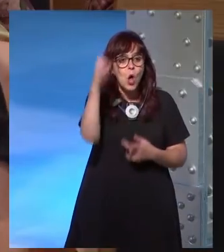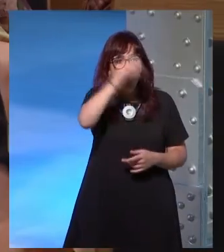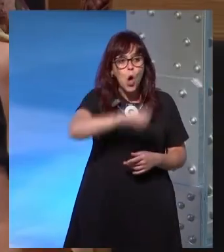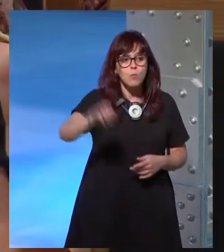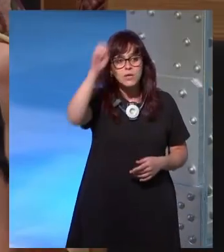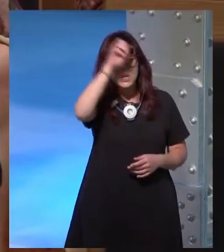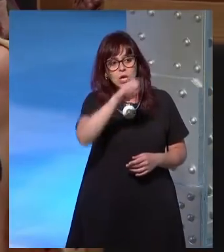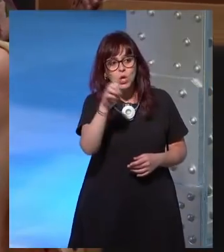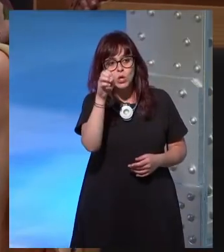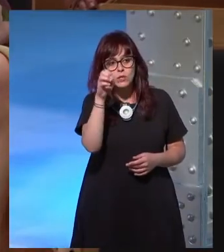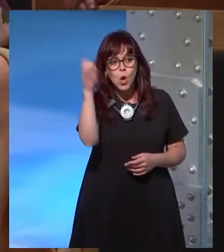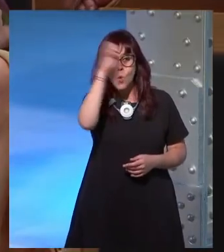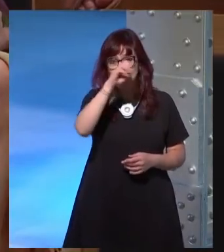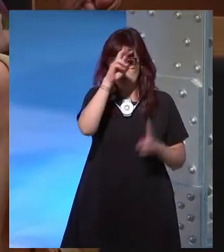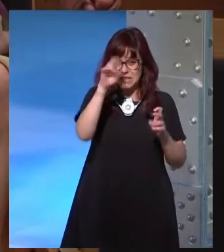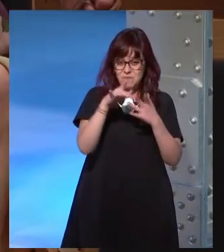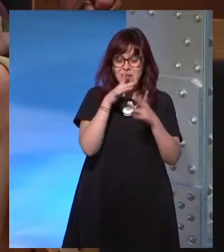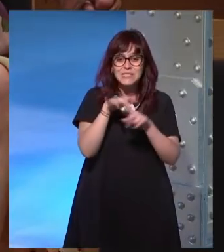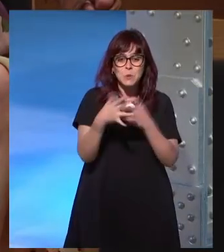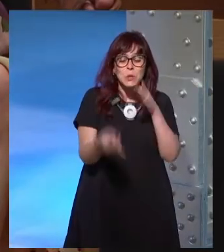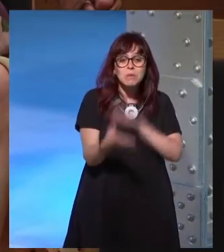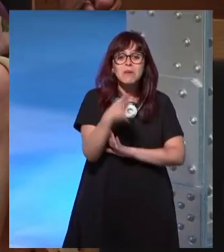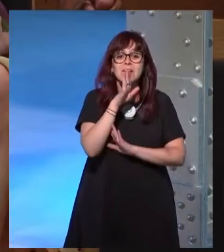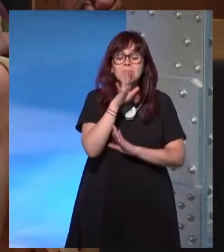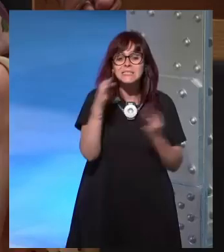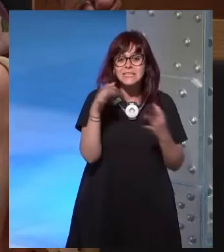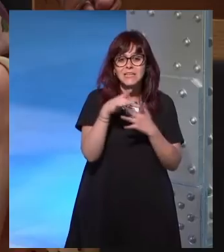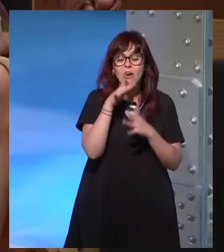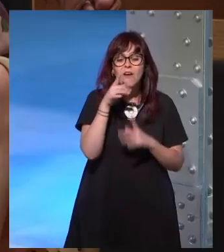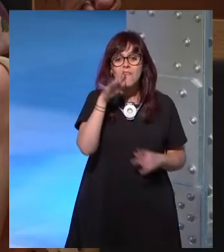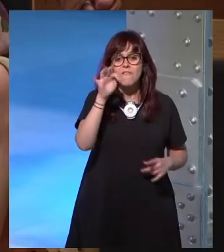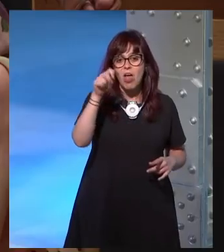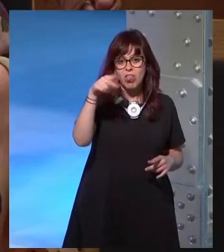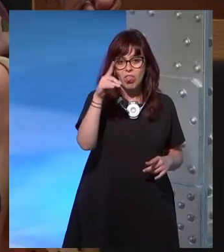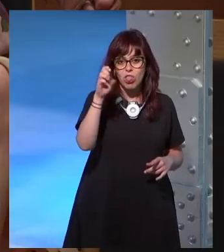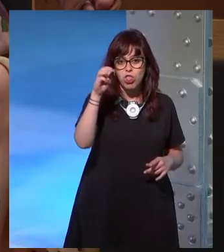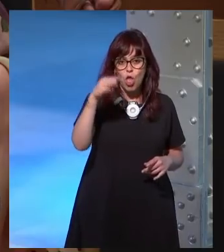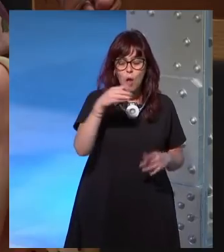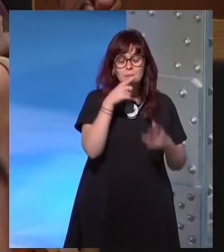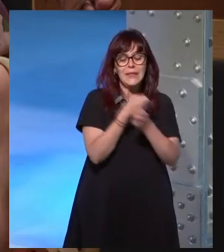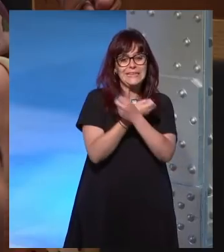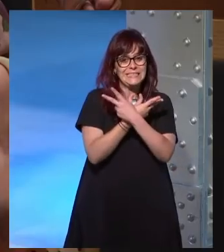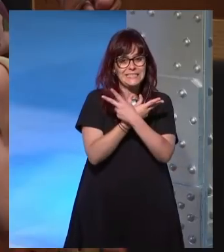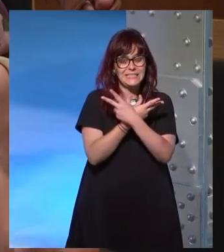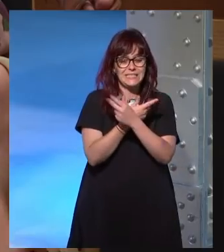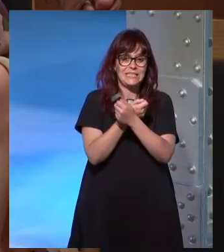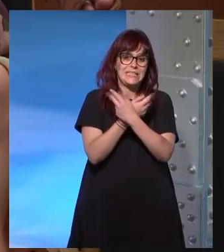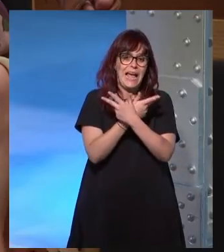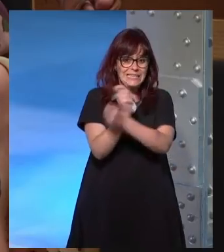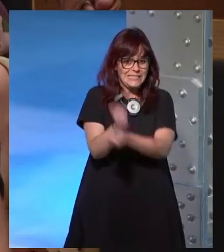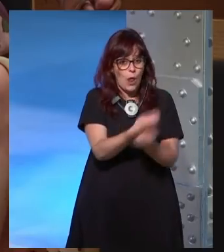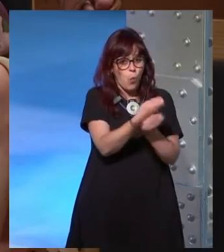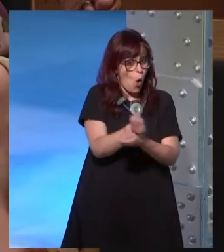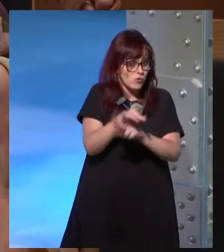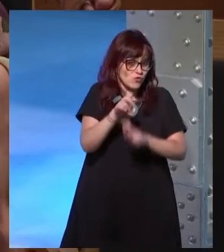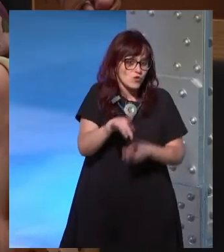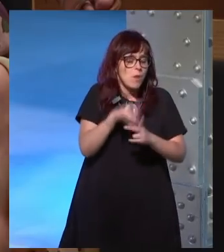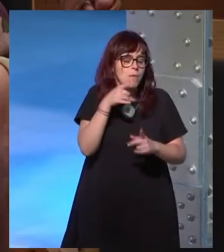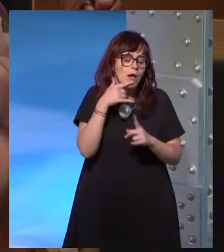you, Kameron, on your opinion regarding what is happening right now in the fundown of